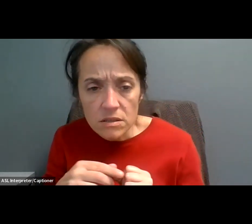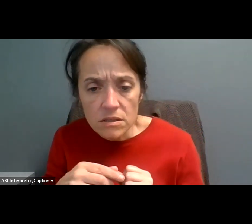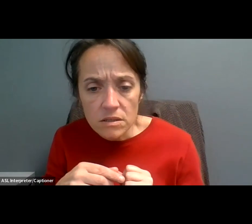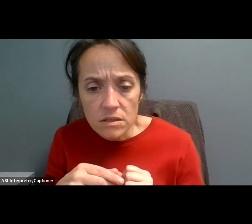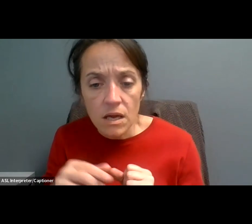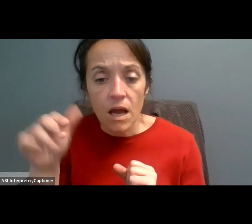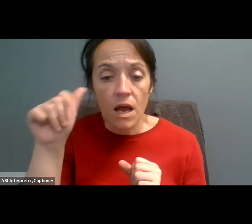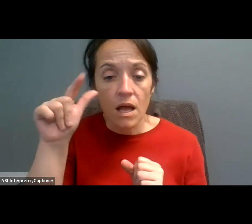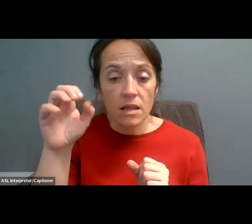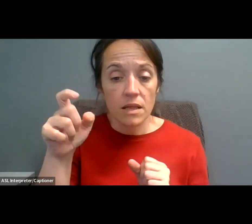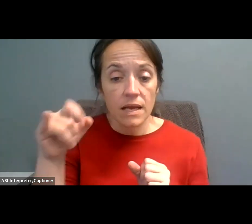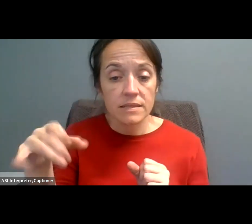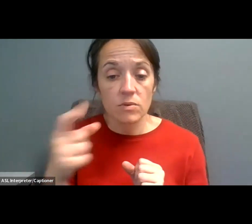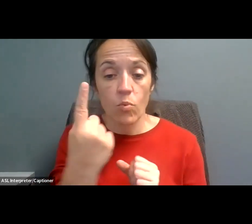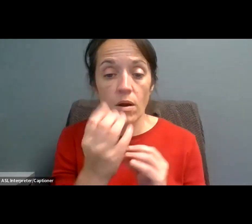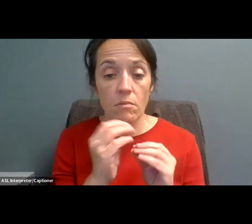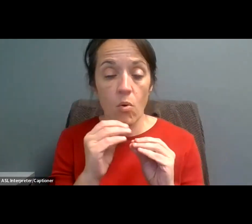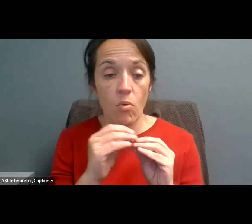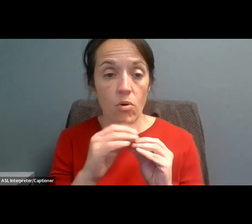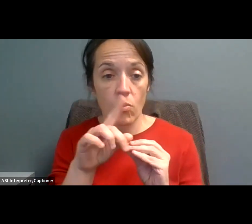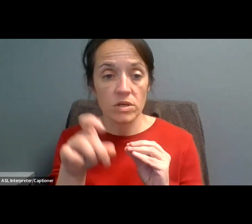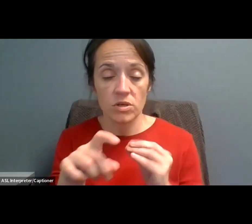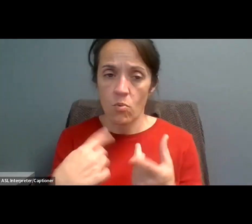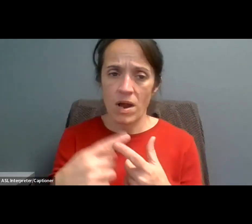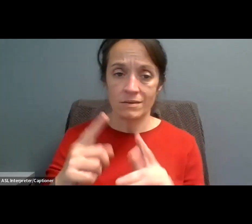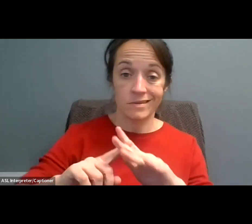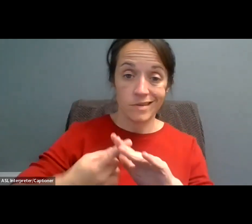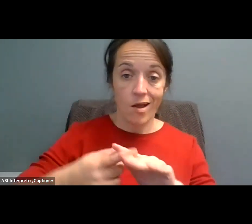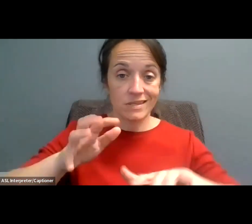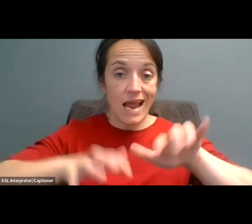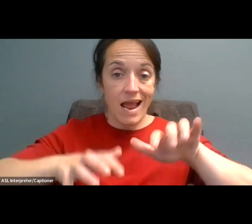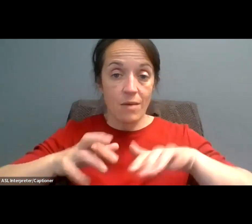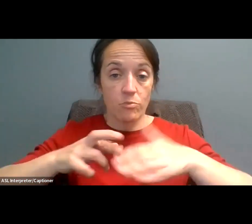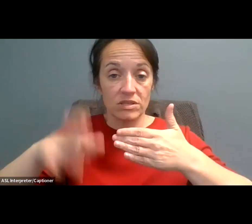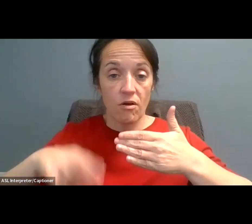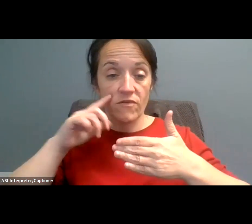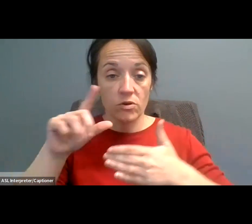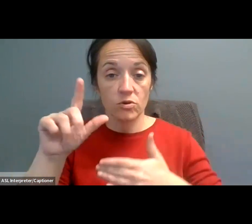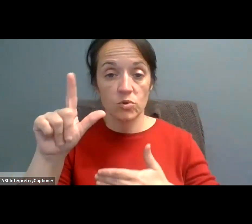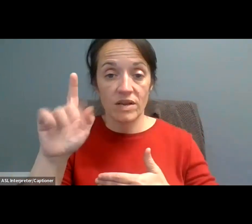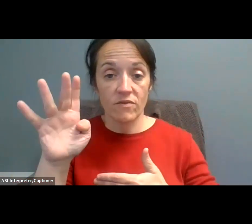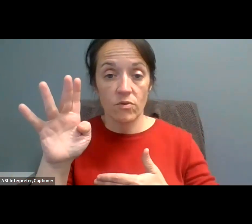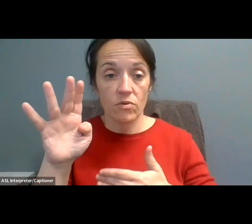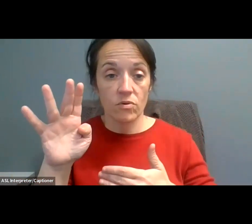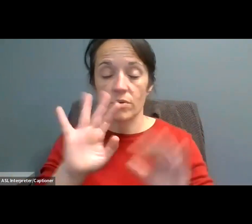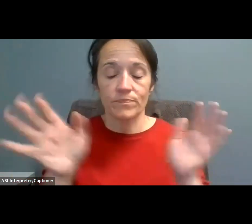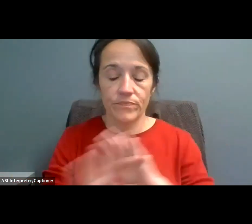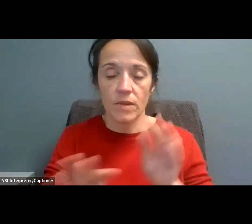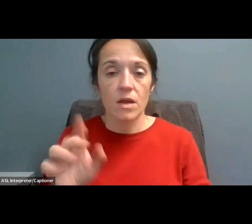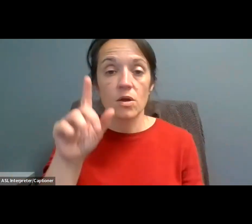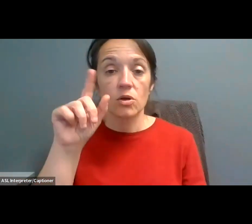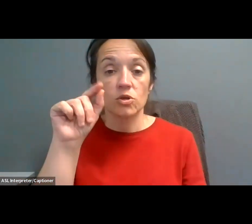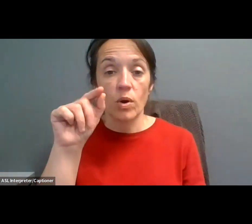Alexis, we have one more question about when can we start entering the results for 2024 reporting year, 2022 reporting year,